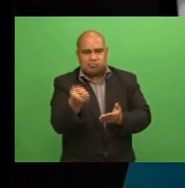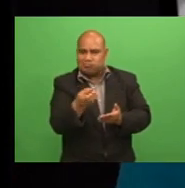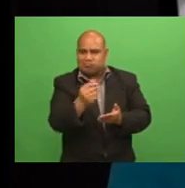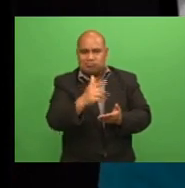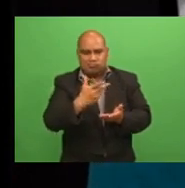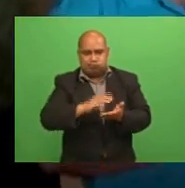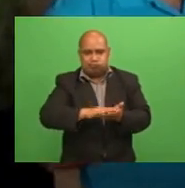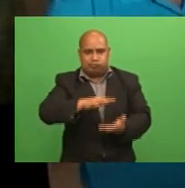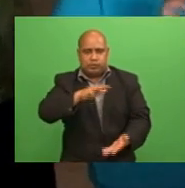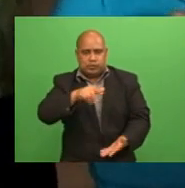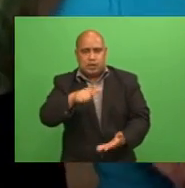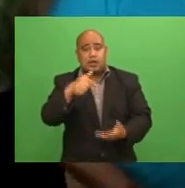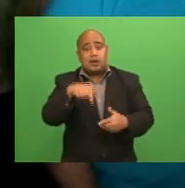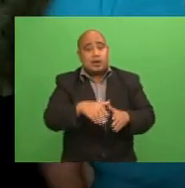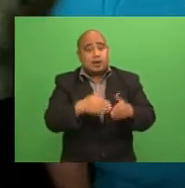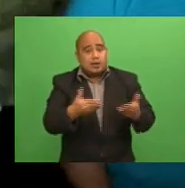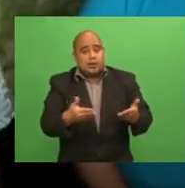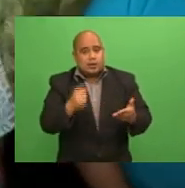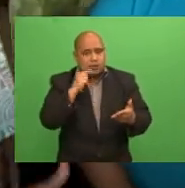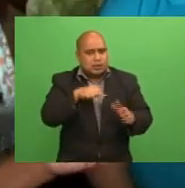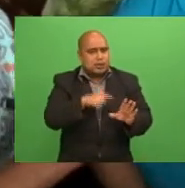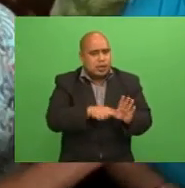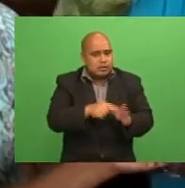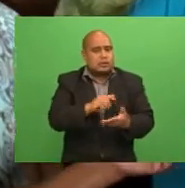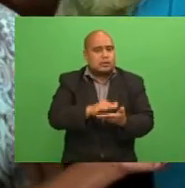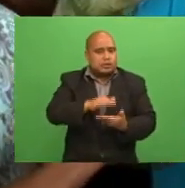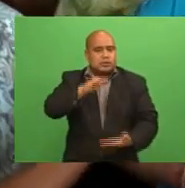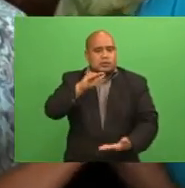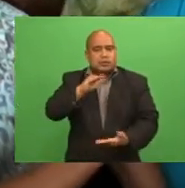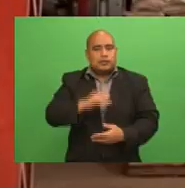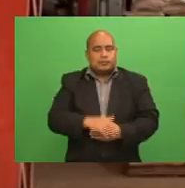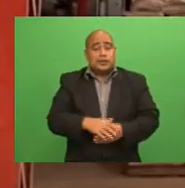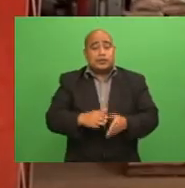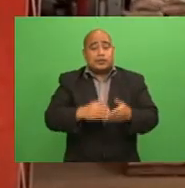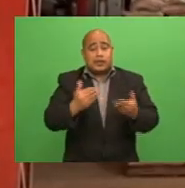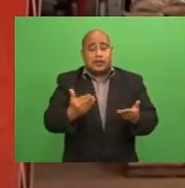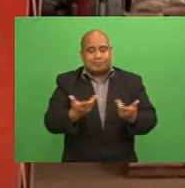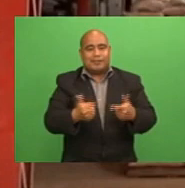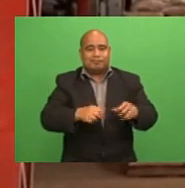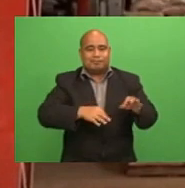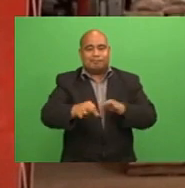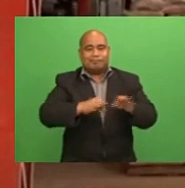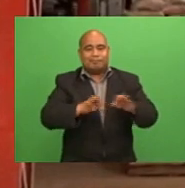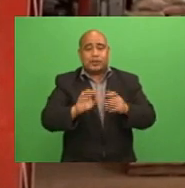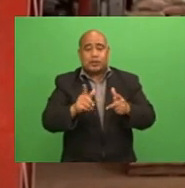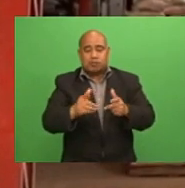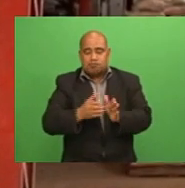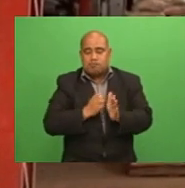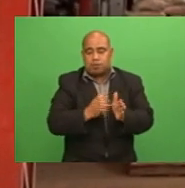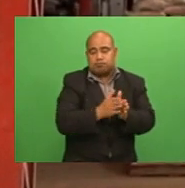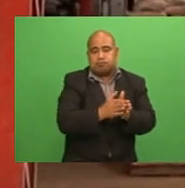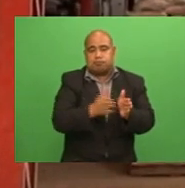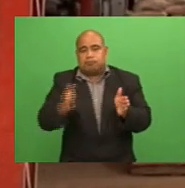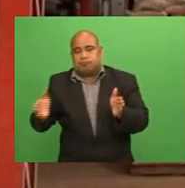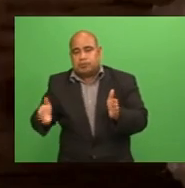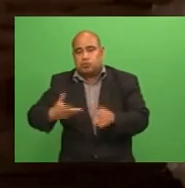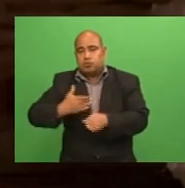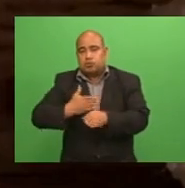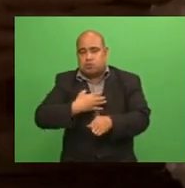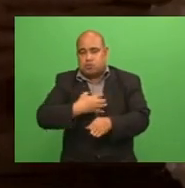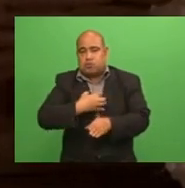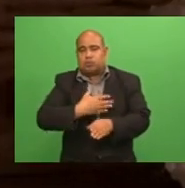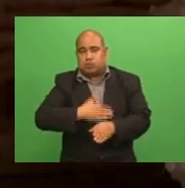a small profit. Fiji Rice Limited now has plans to further expand their operations, which include setting up a mill in Viti Levu